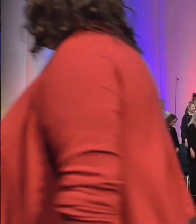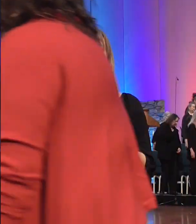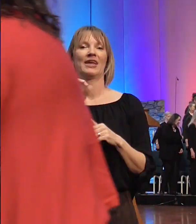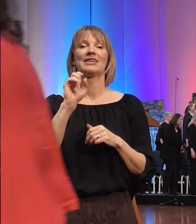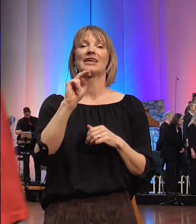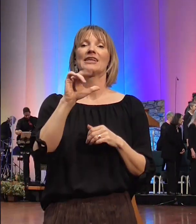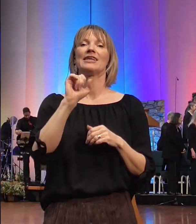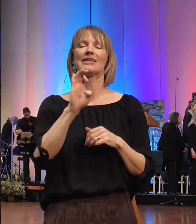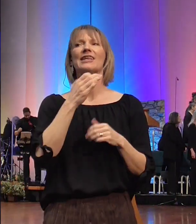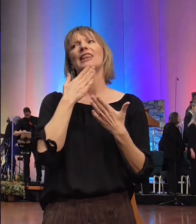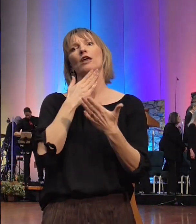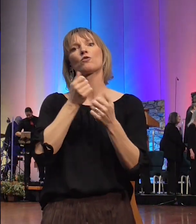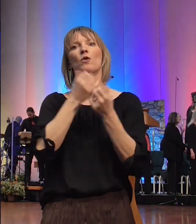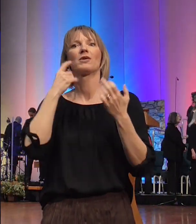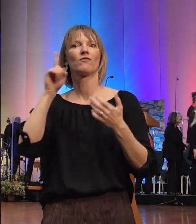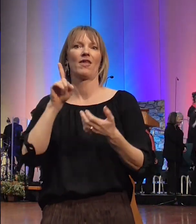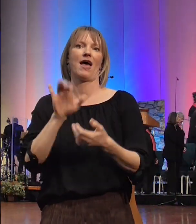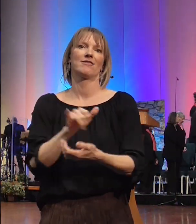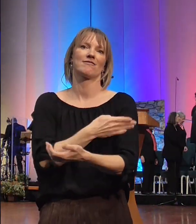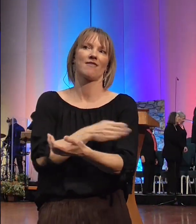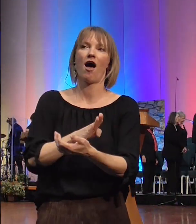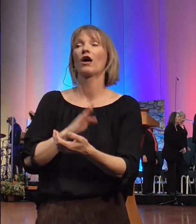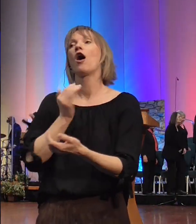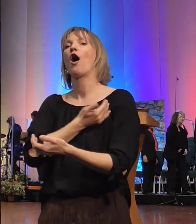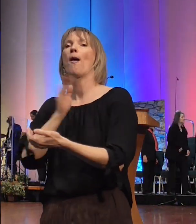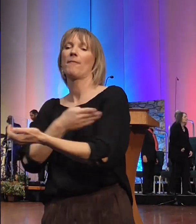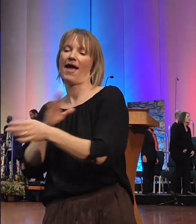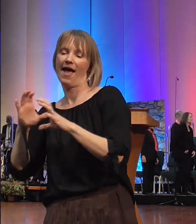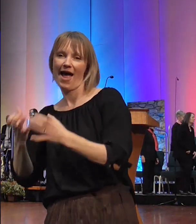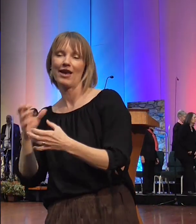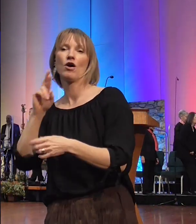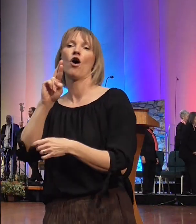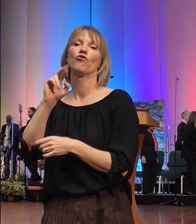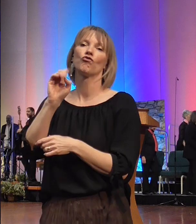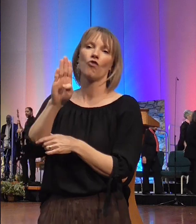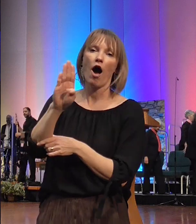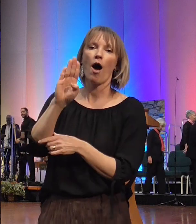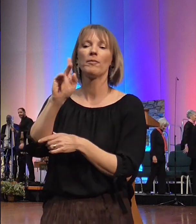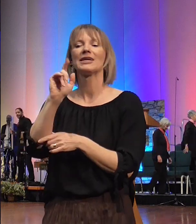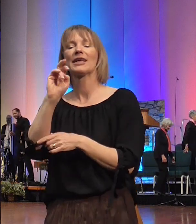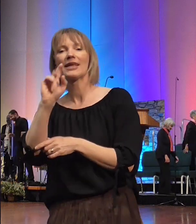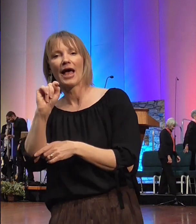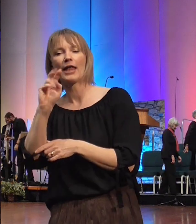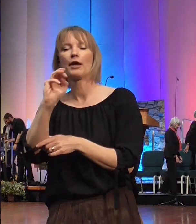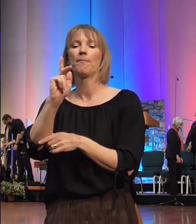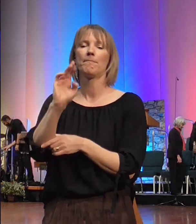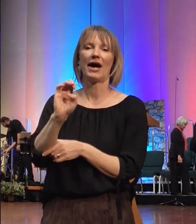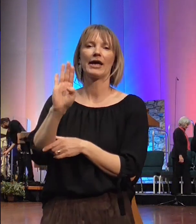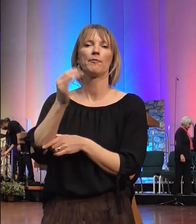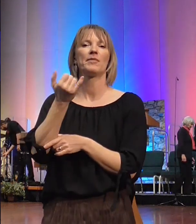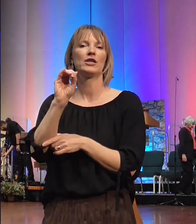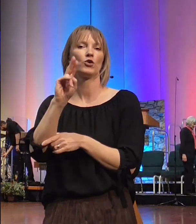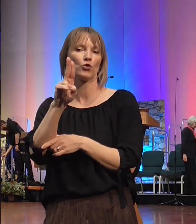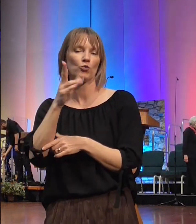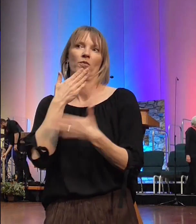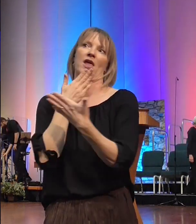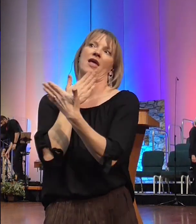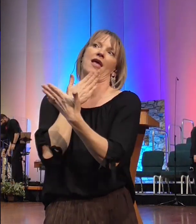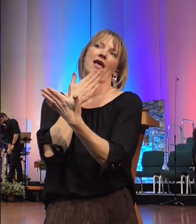beautiful song. Oh, and our band. Let's acknowledge our band, Rob and Kent, Mike, and Bijou. Thank you, thank